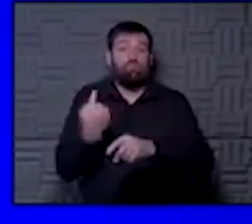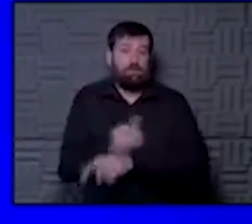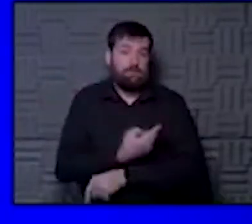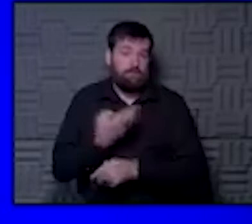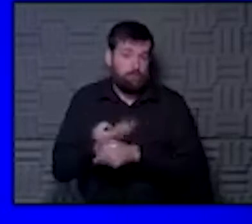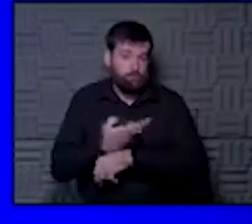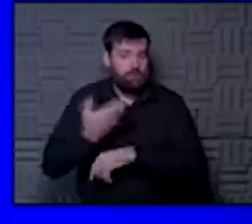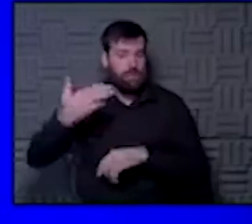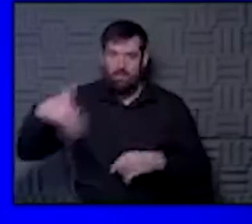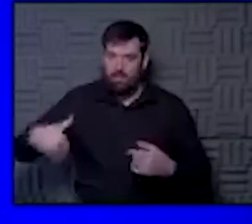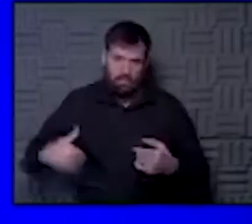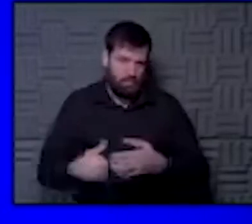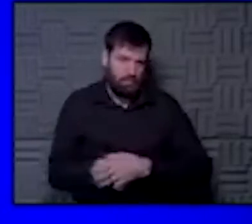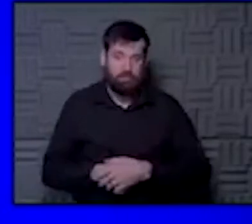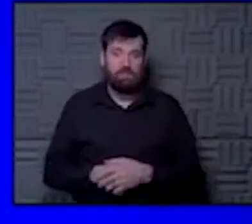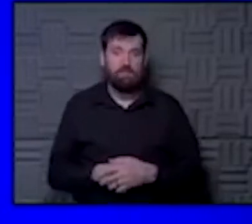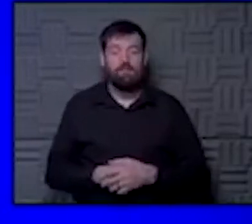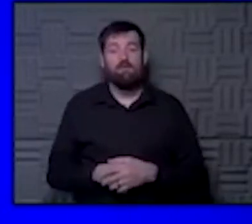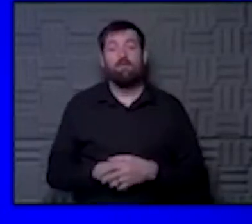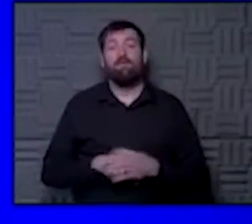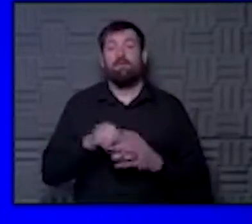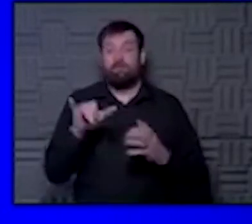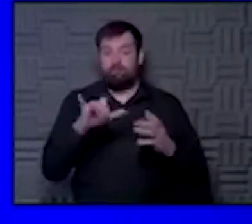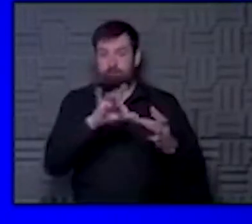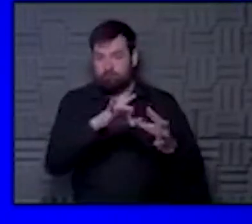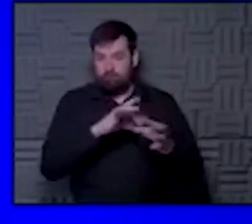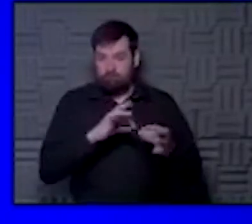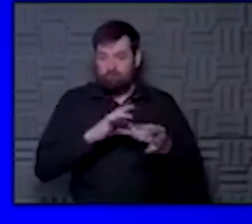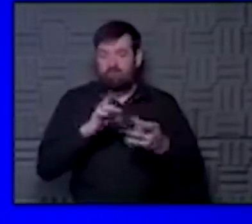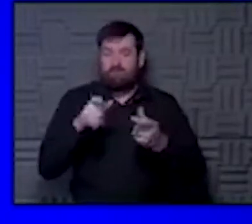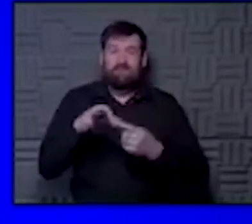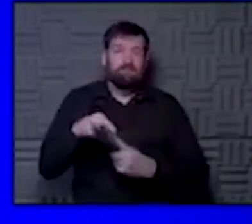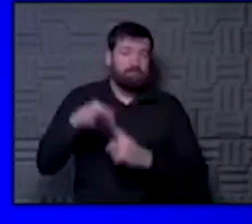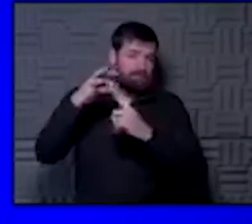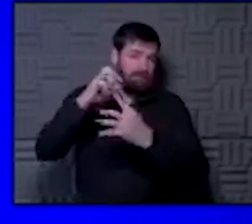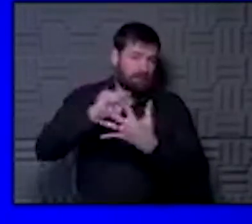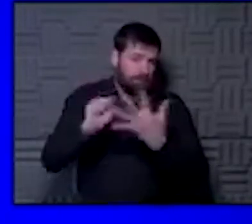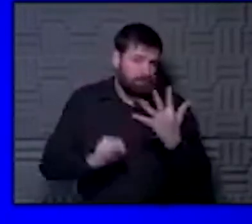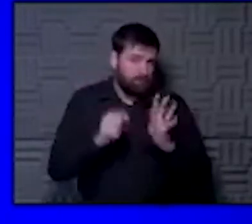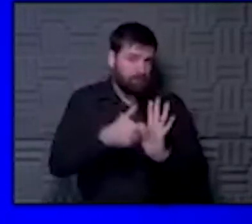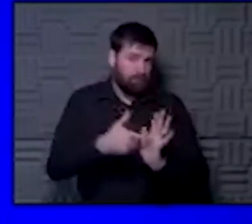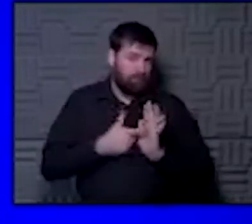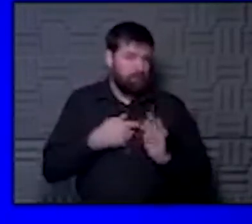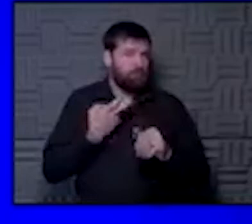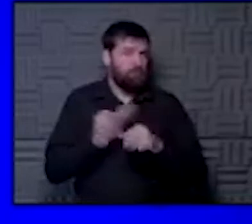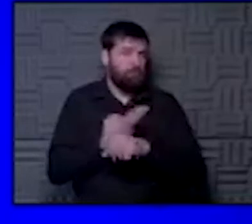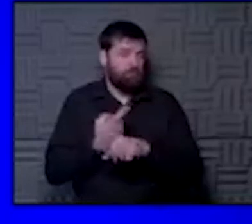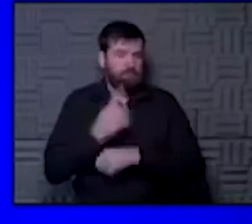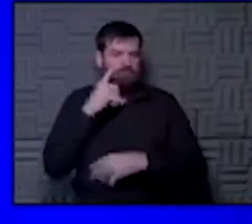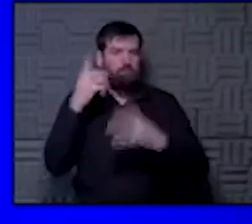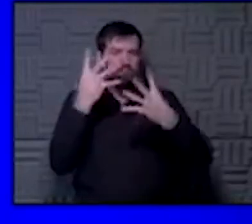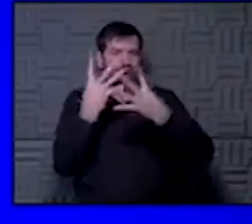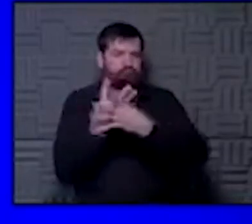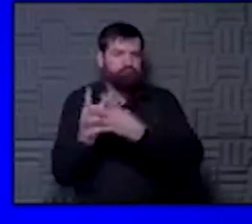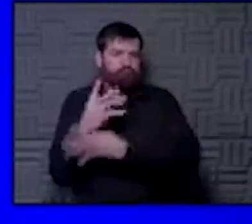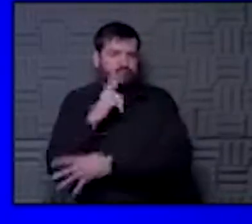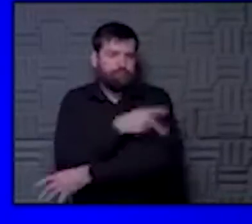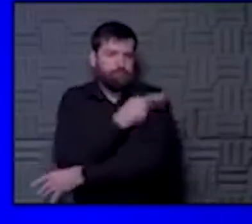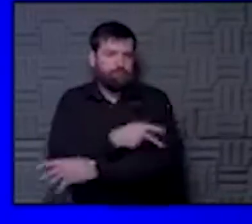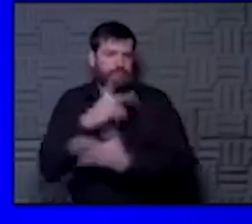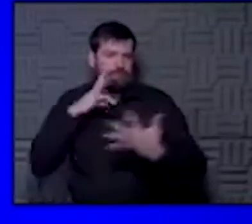this medication as well. Just as she had described, there are specific criteria that we are using to screen patients